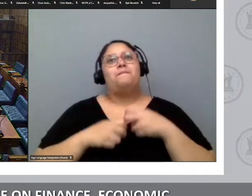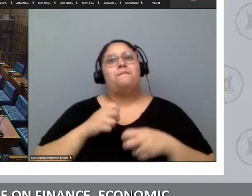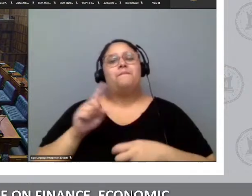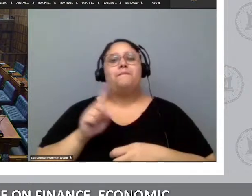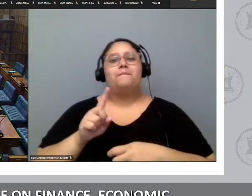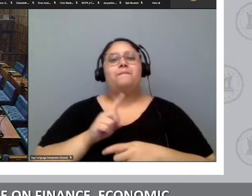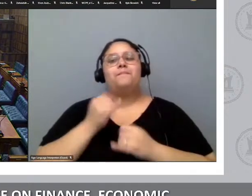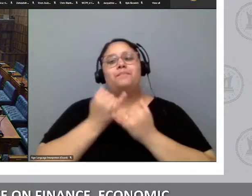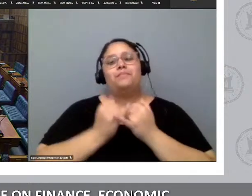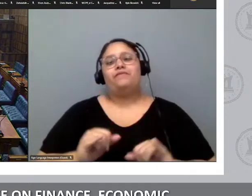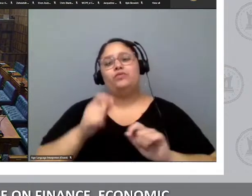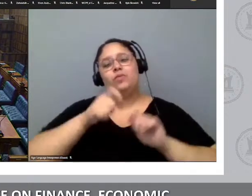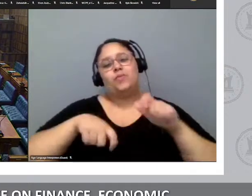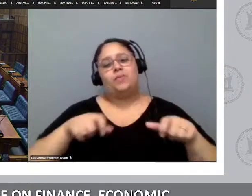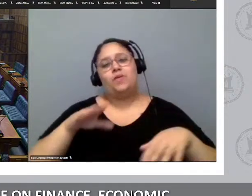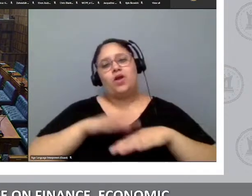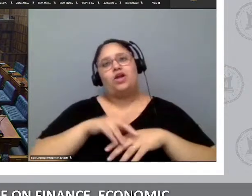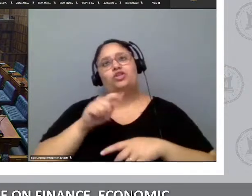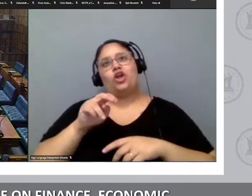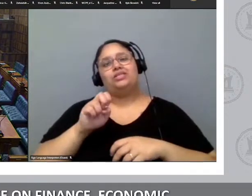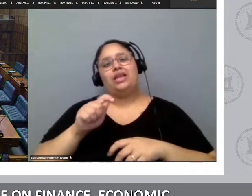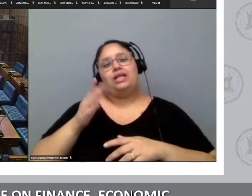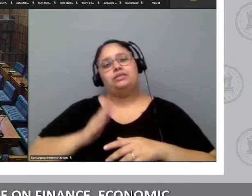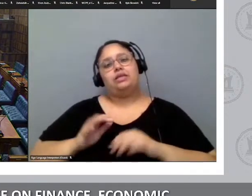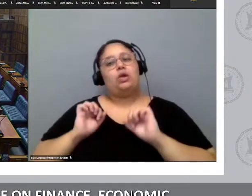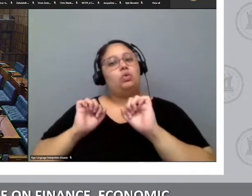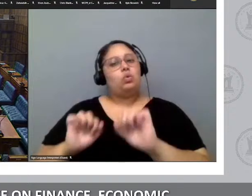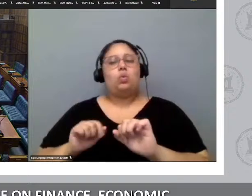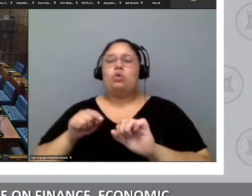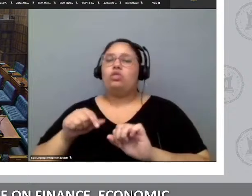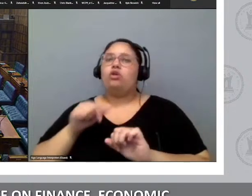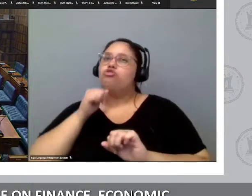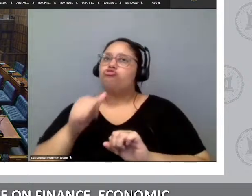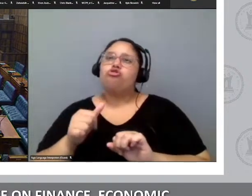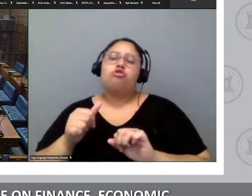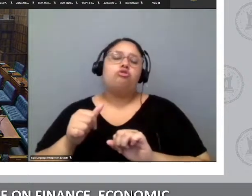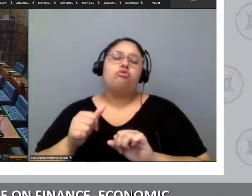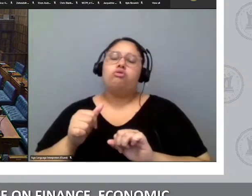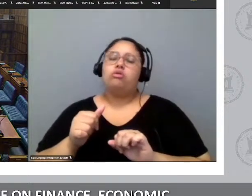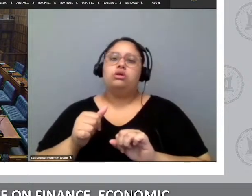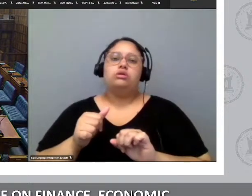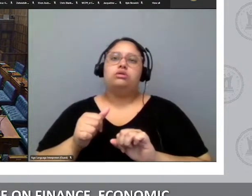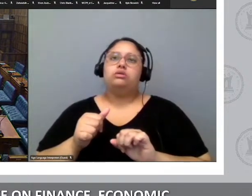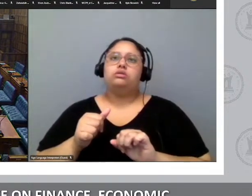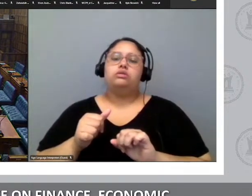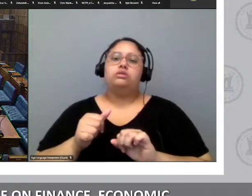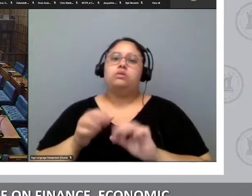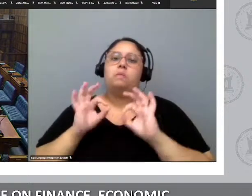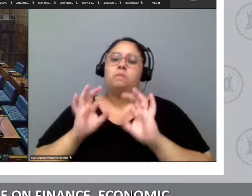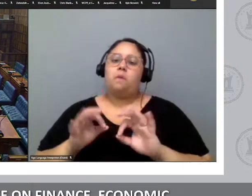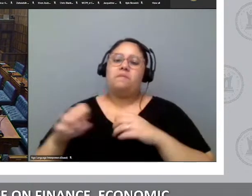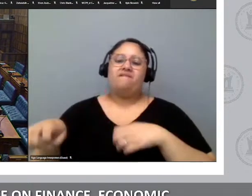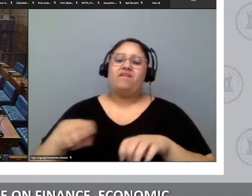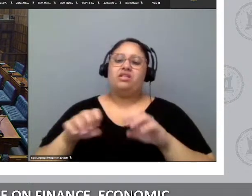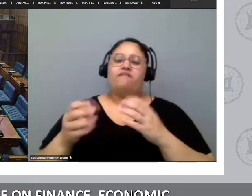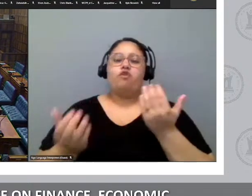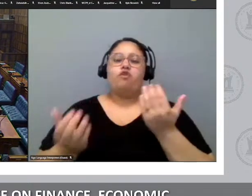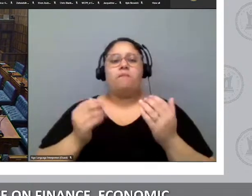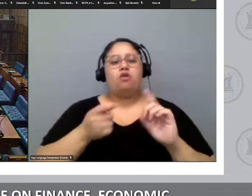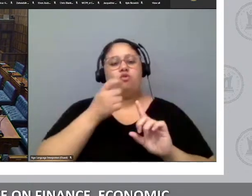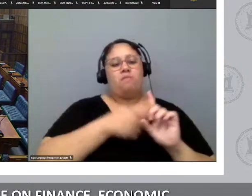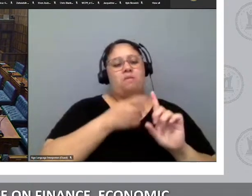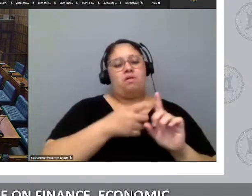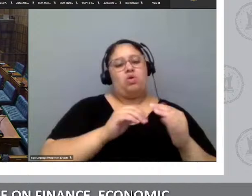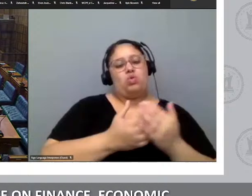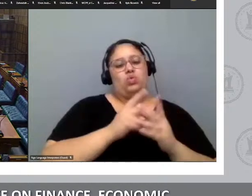the individuals on the transnet side and were not as um receptive as the individuals that are in this new